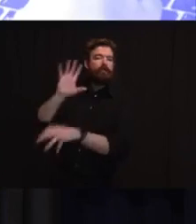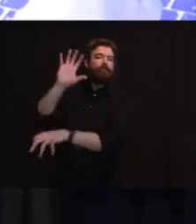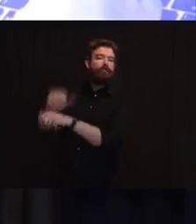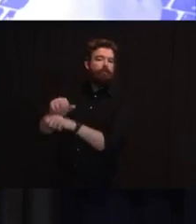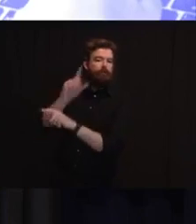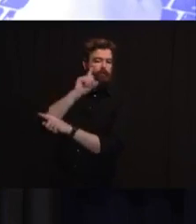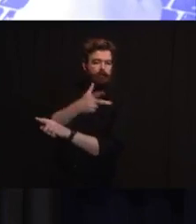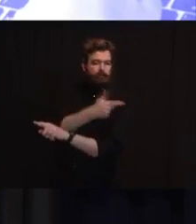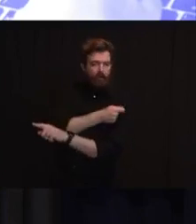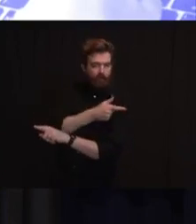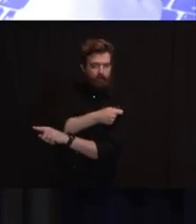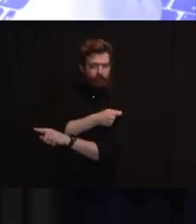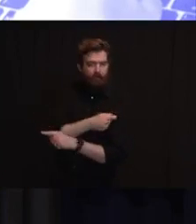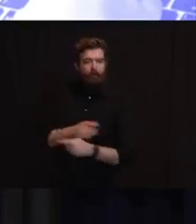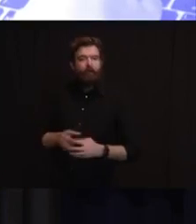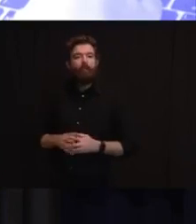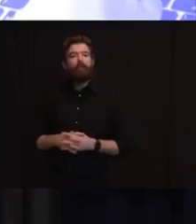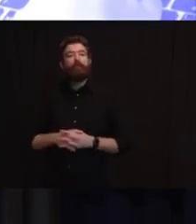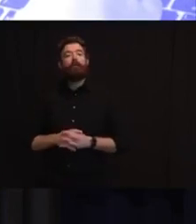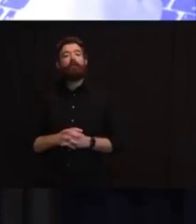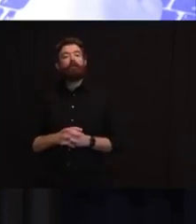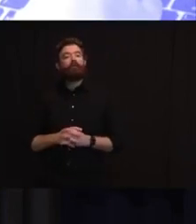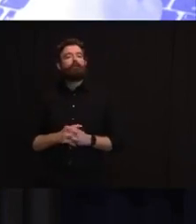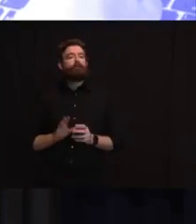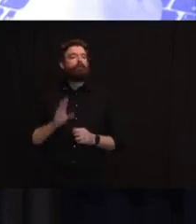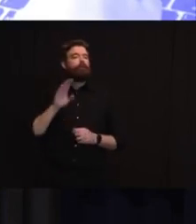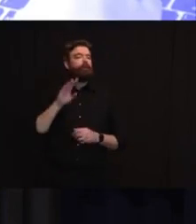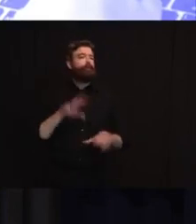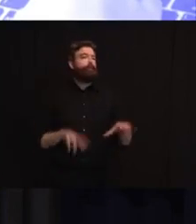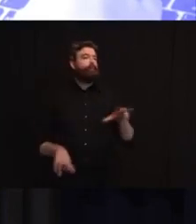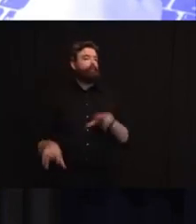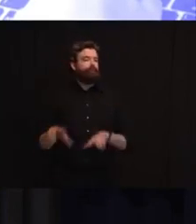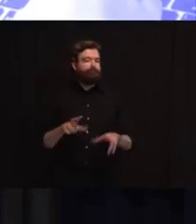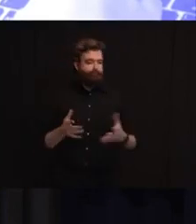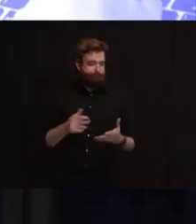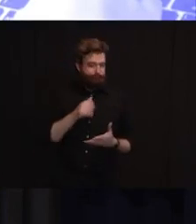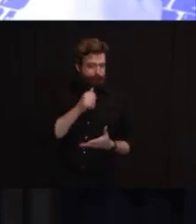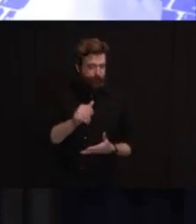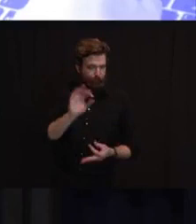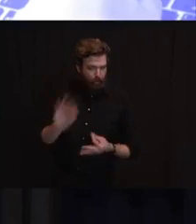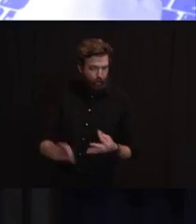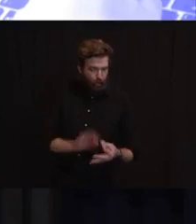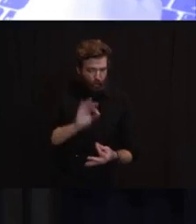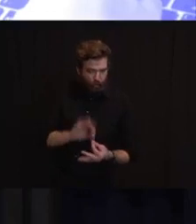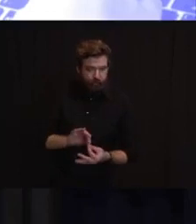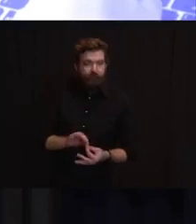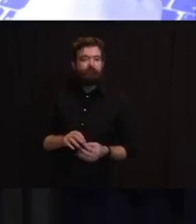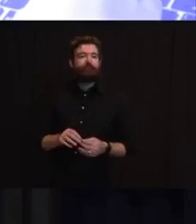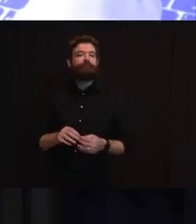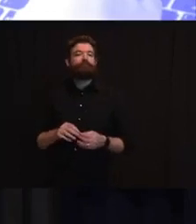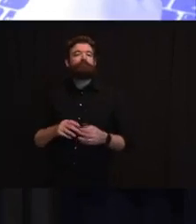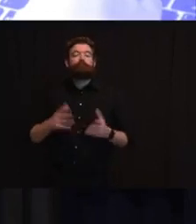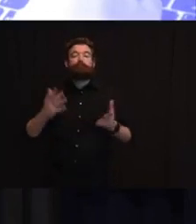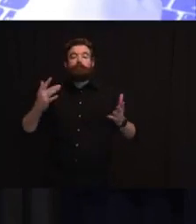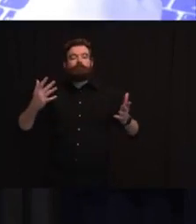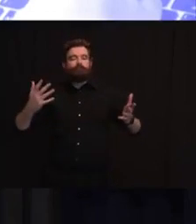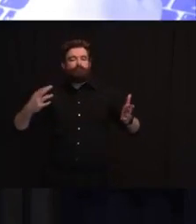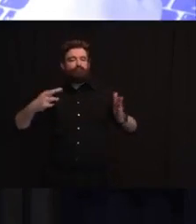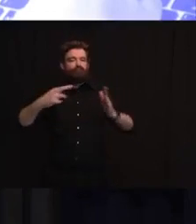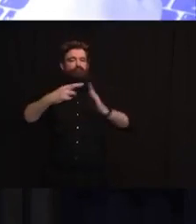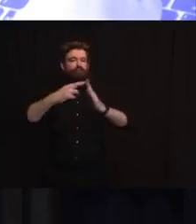interfaced. So a little clunkier than we would like, but the reason being that registration systems